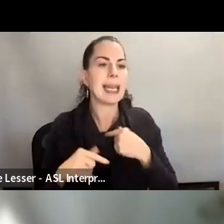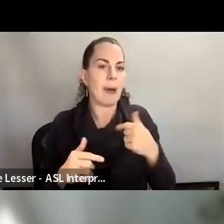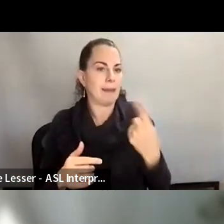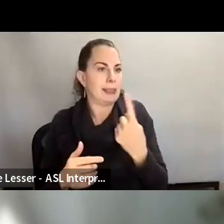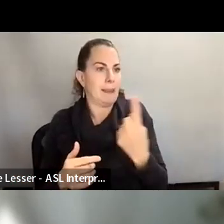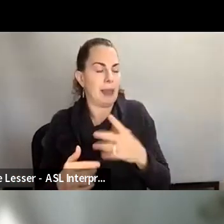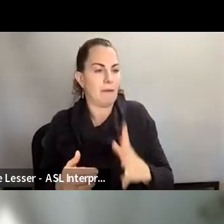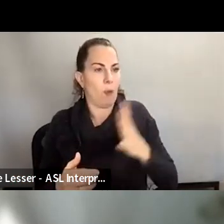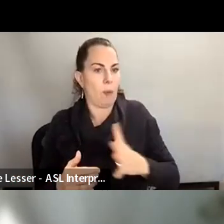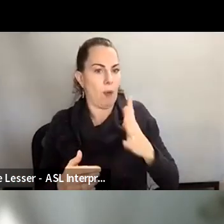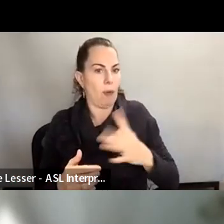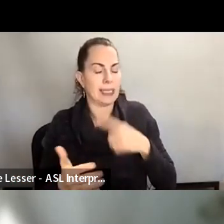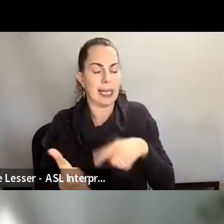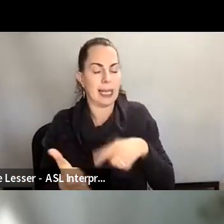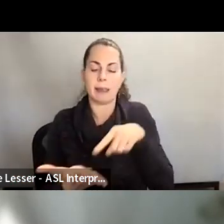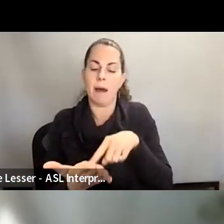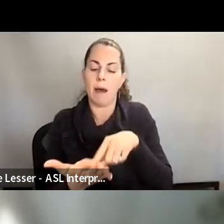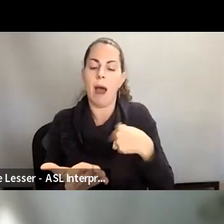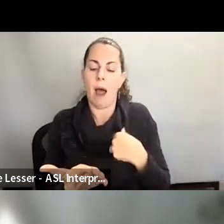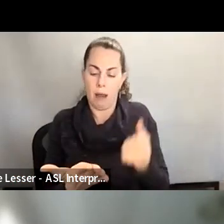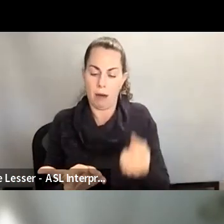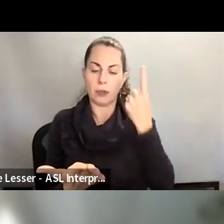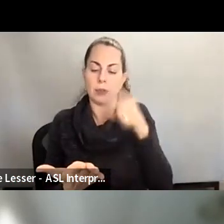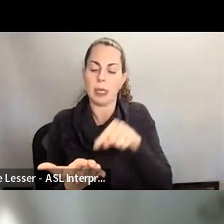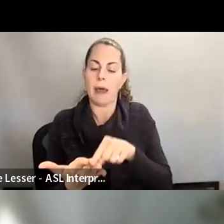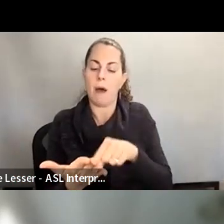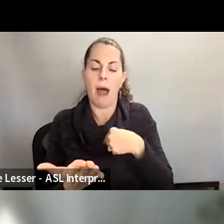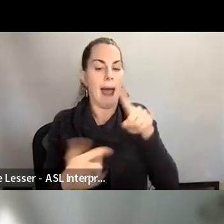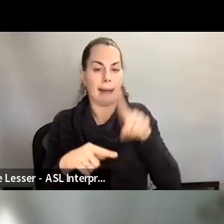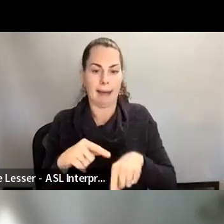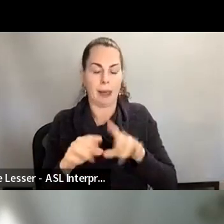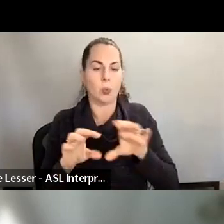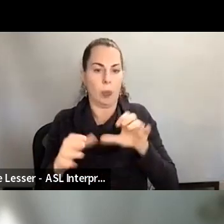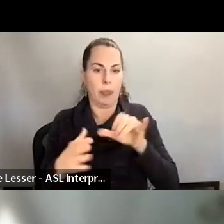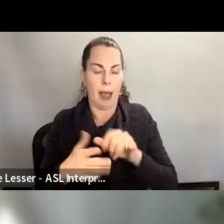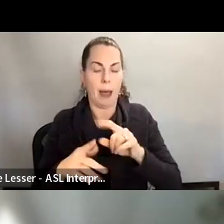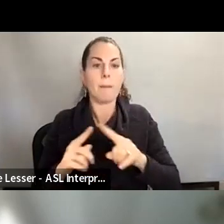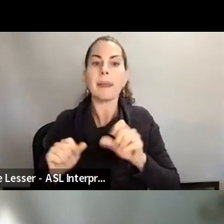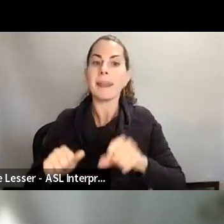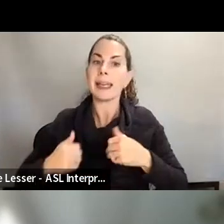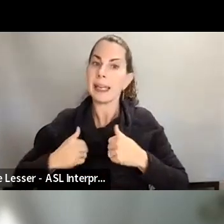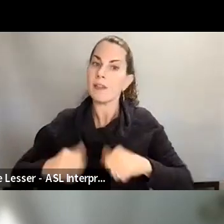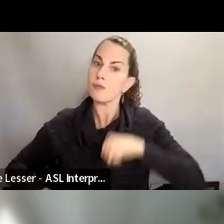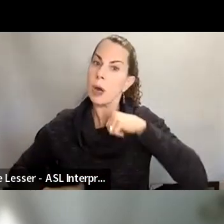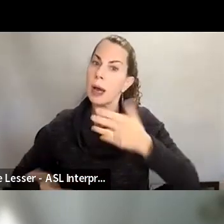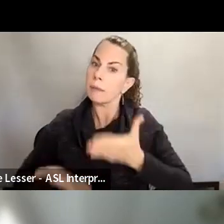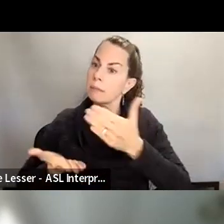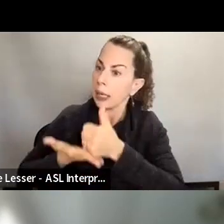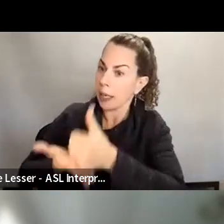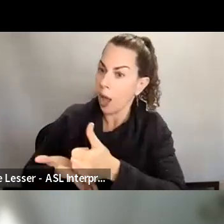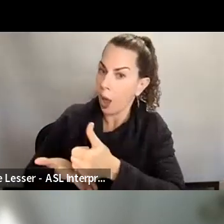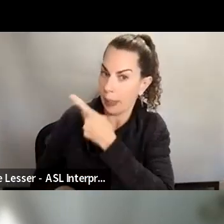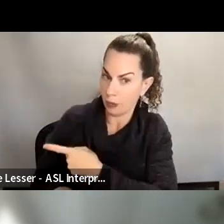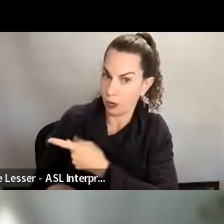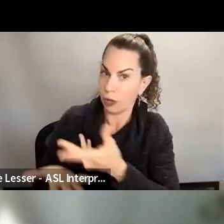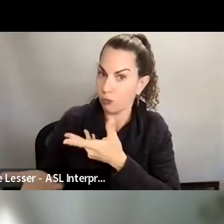formal that says, I understand, but yet they can have some pride in helping patients. And the other